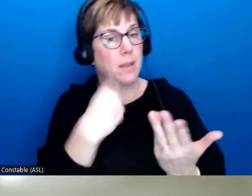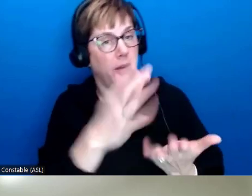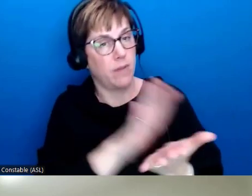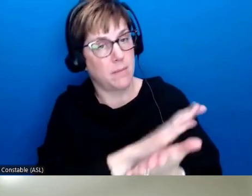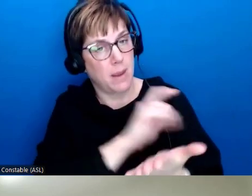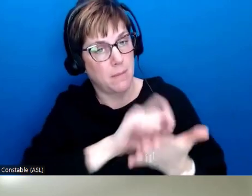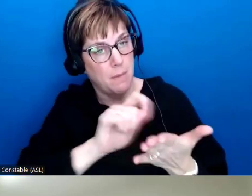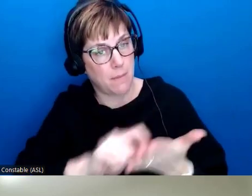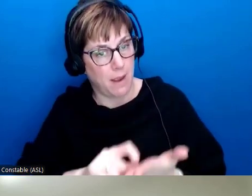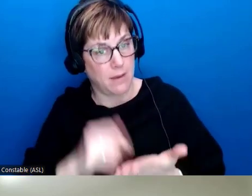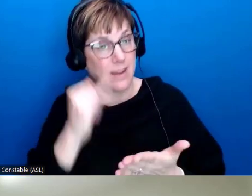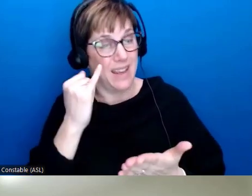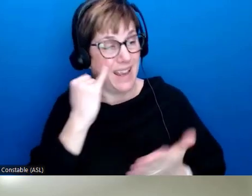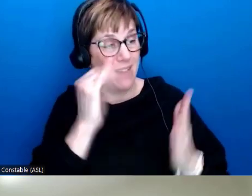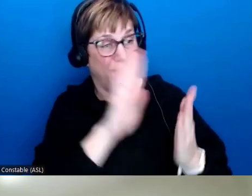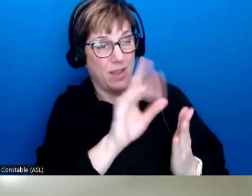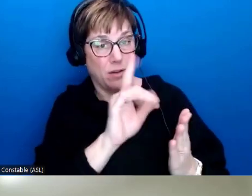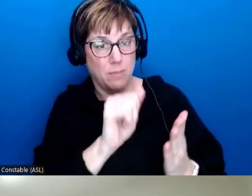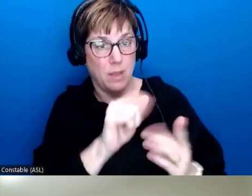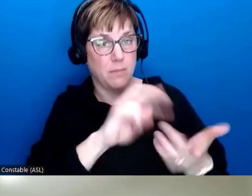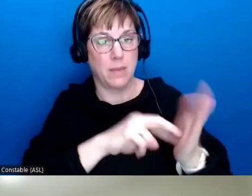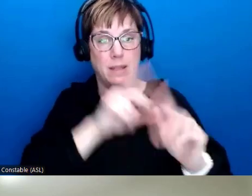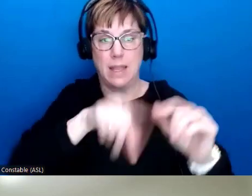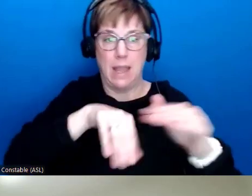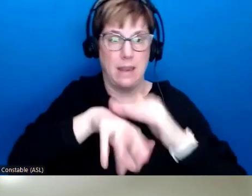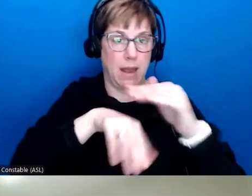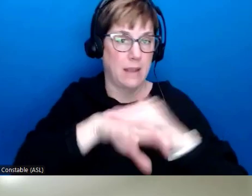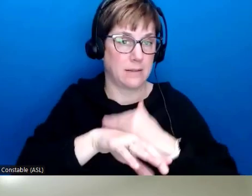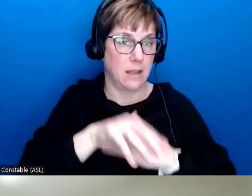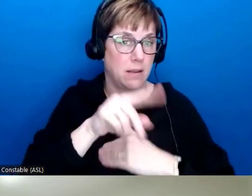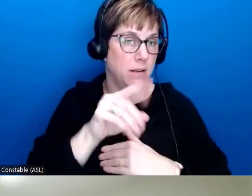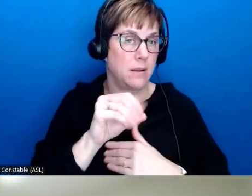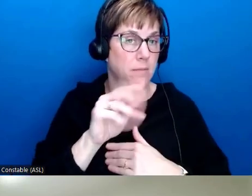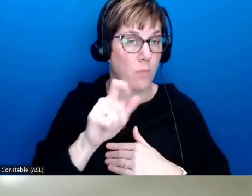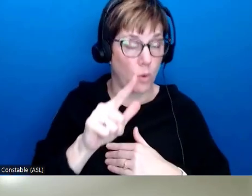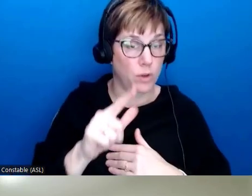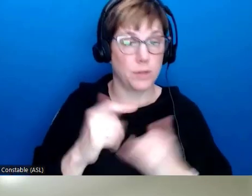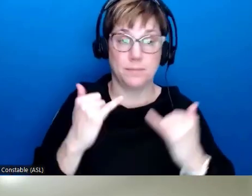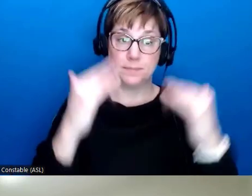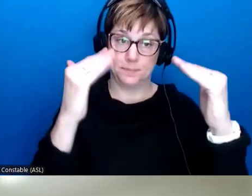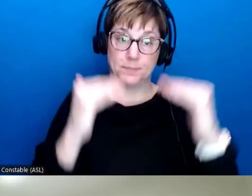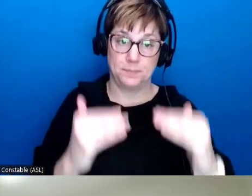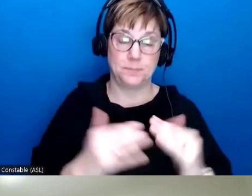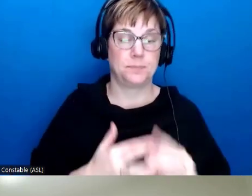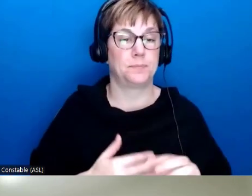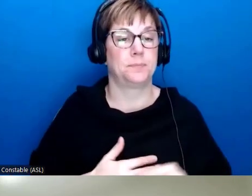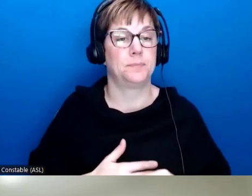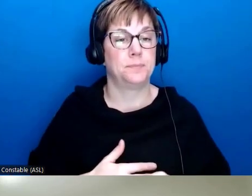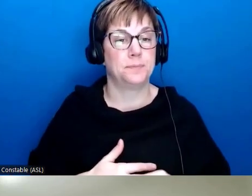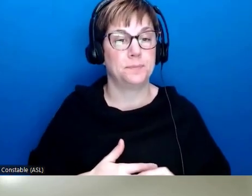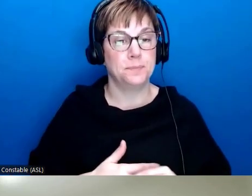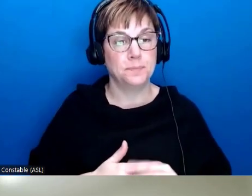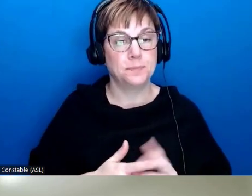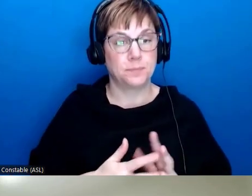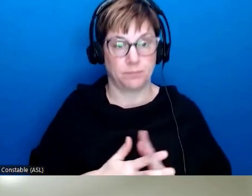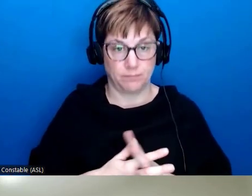had a disability that prevented them from accessing the portal. I think we can move to the next slide.